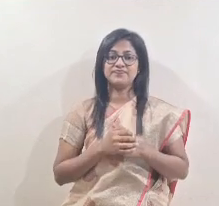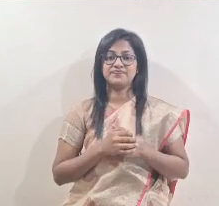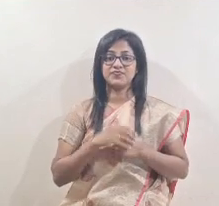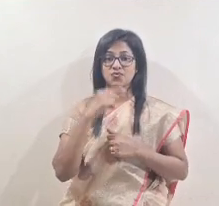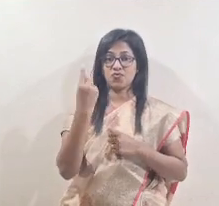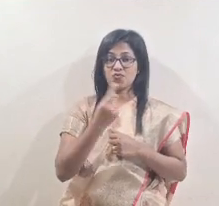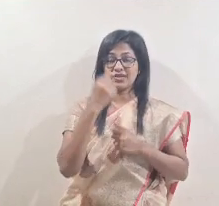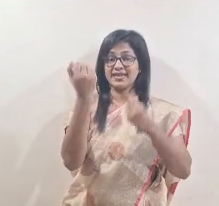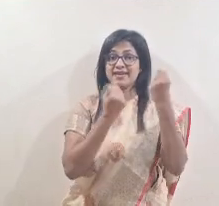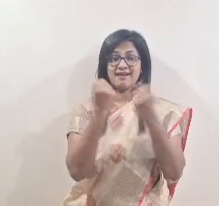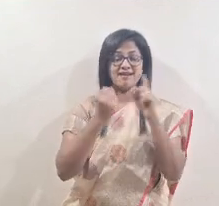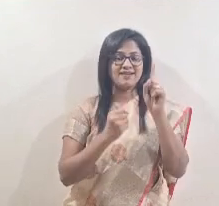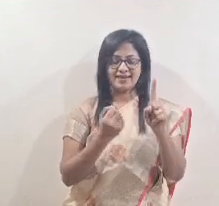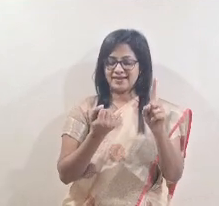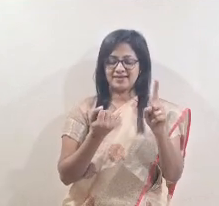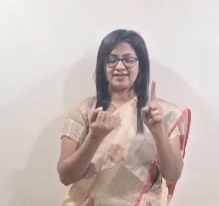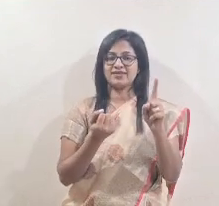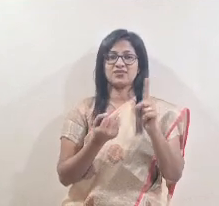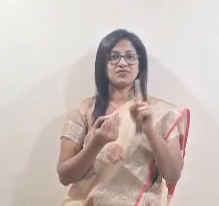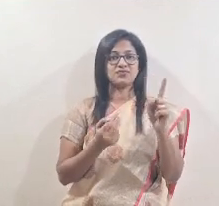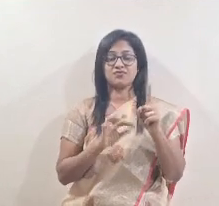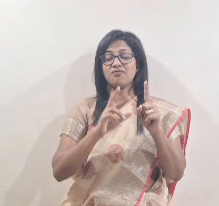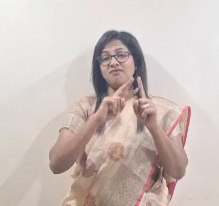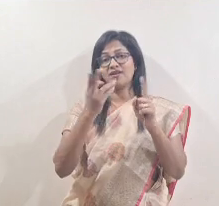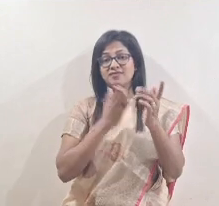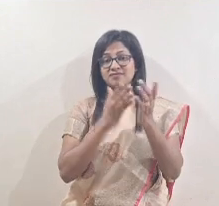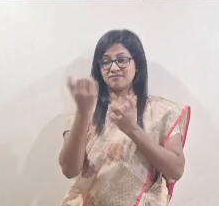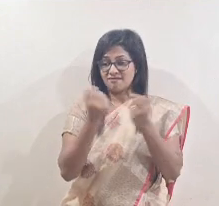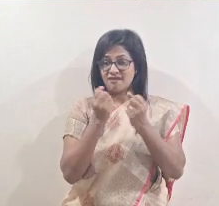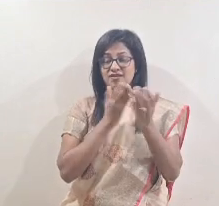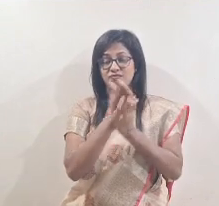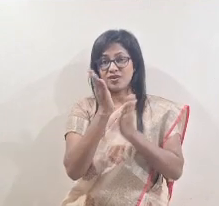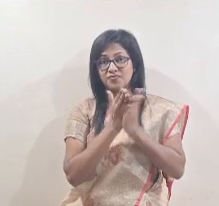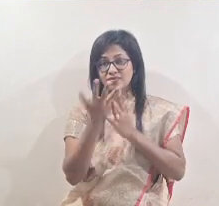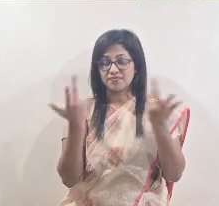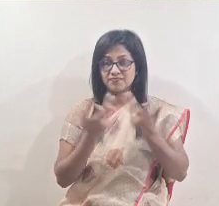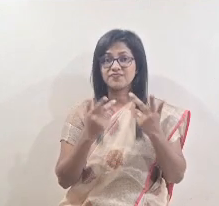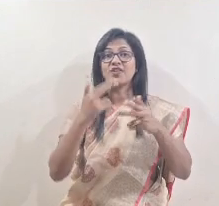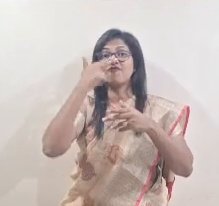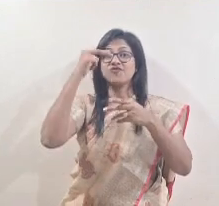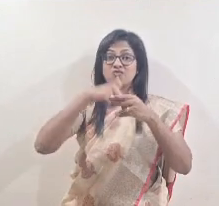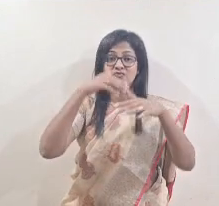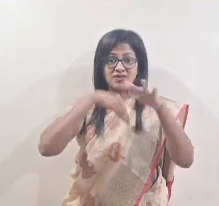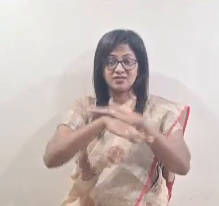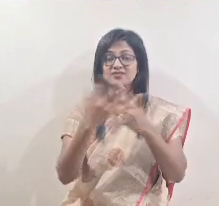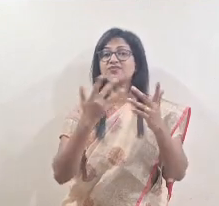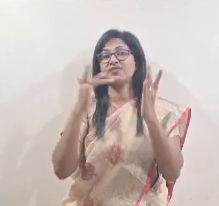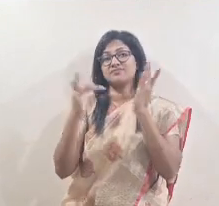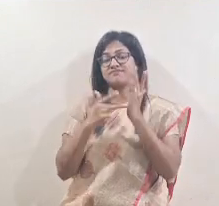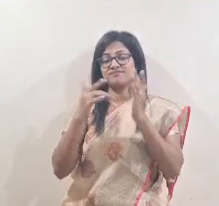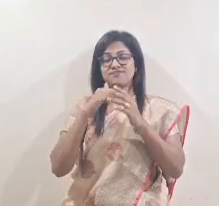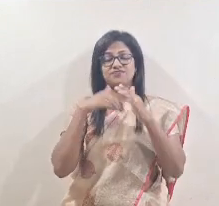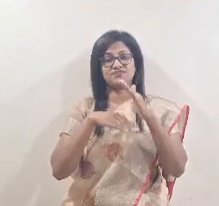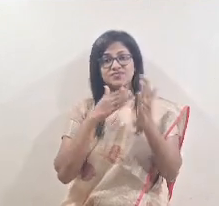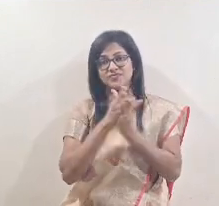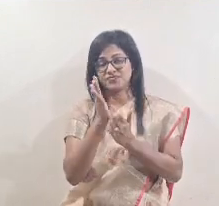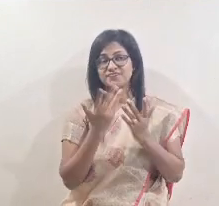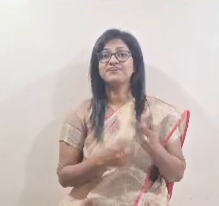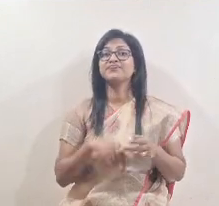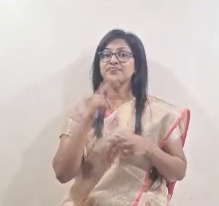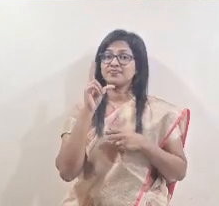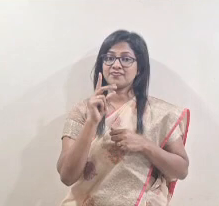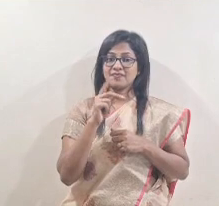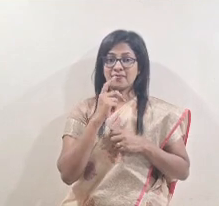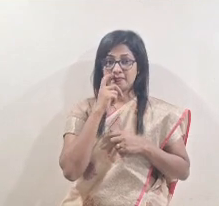it's not only the car, because it depends upon the what type of car it is, and what is the fuel type and what is the technology type. And